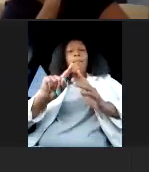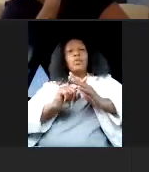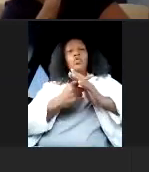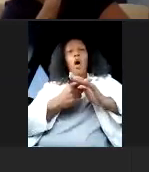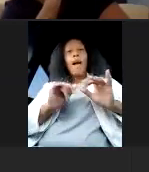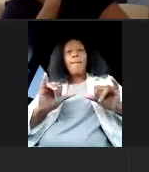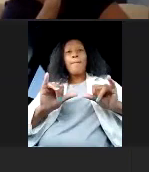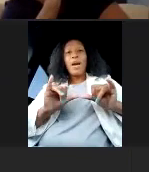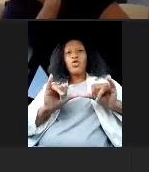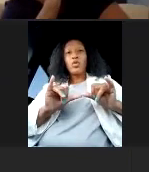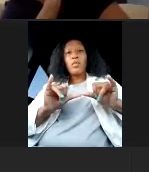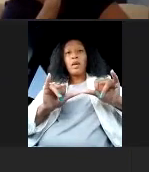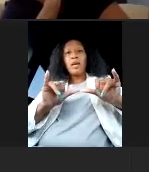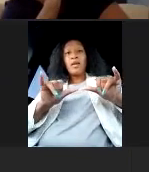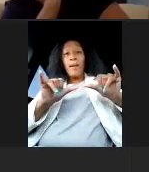quart.